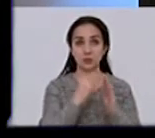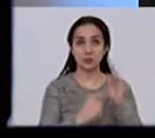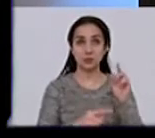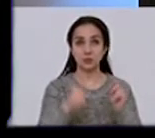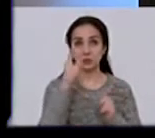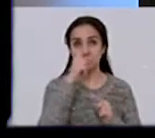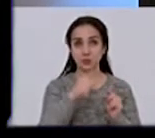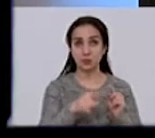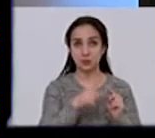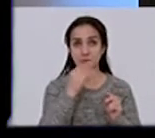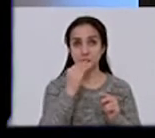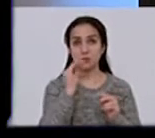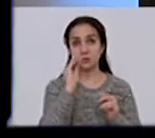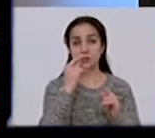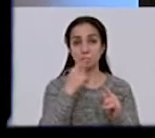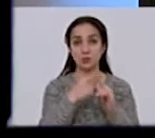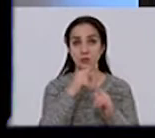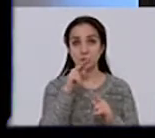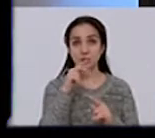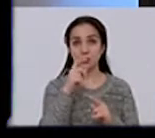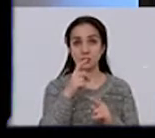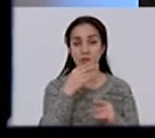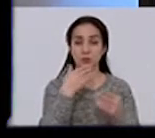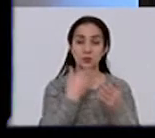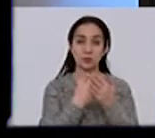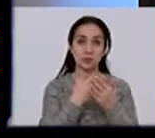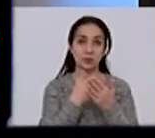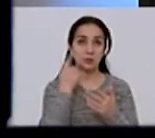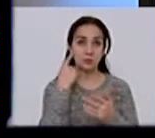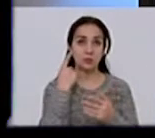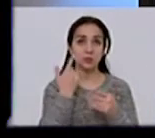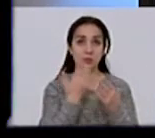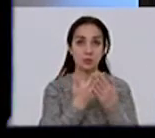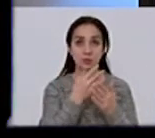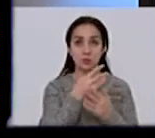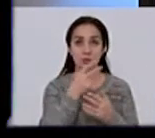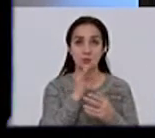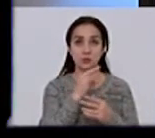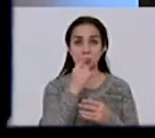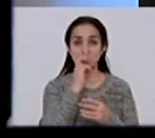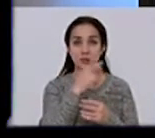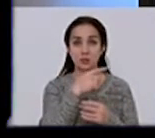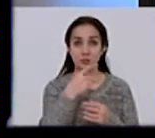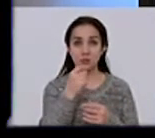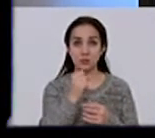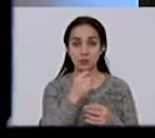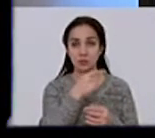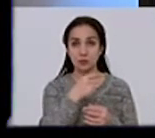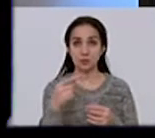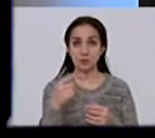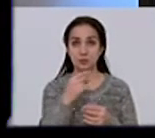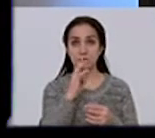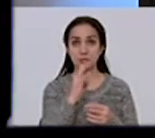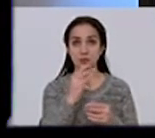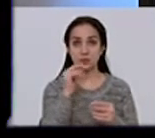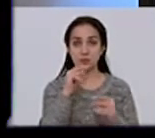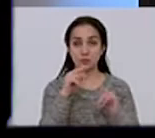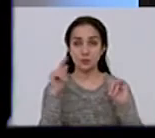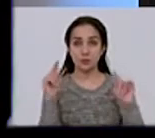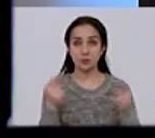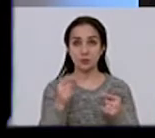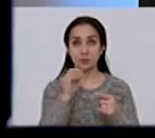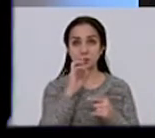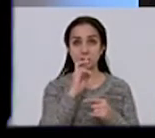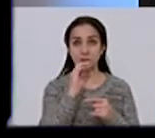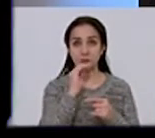integral fx dx taqriban teng bo'ladi b minus a taqsim n ko'paytiruv qavs ichida